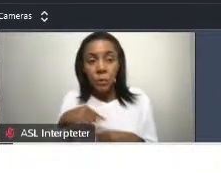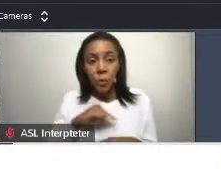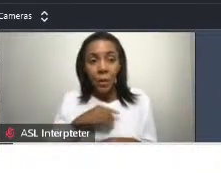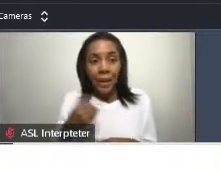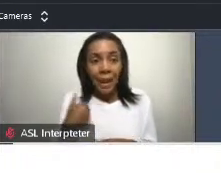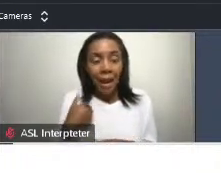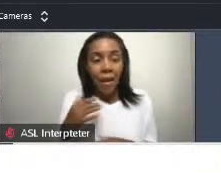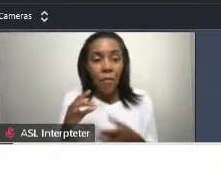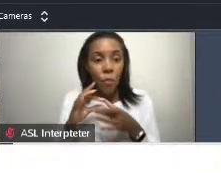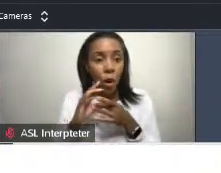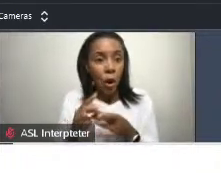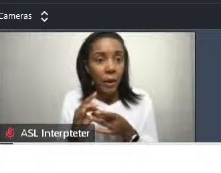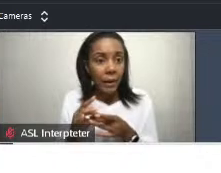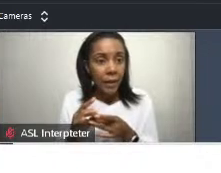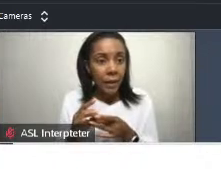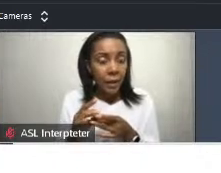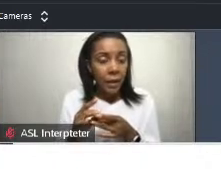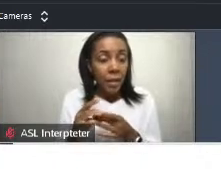this